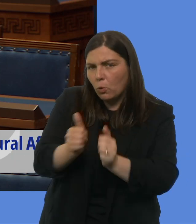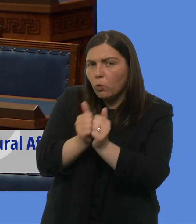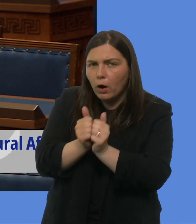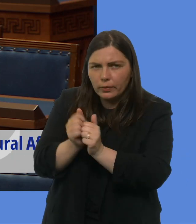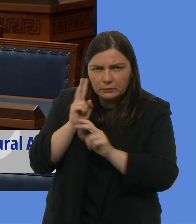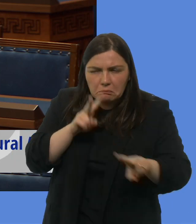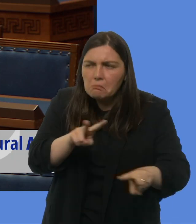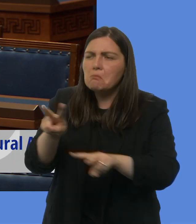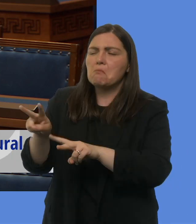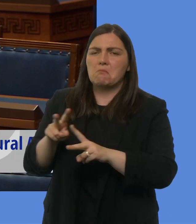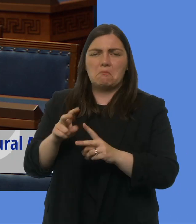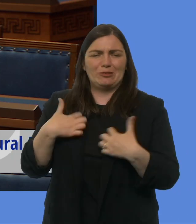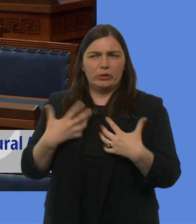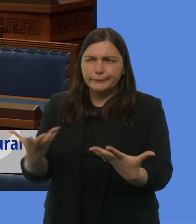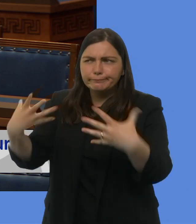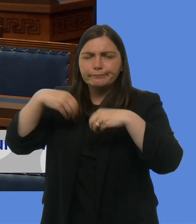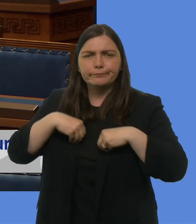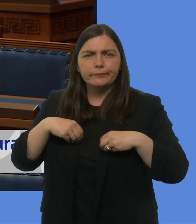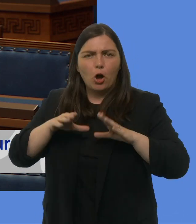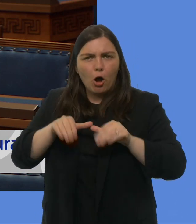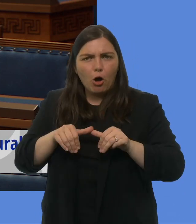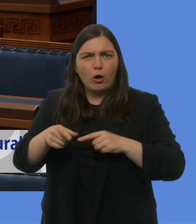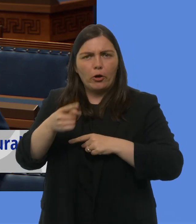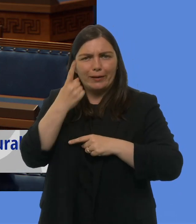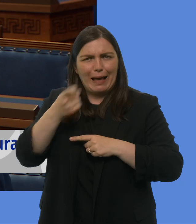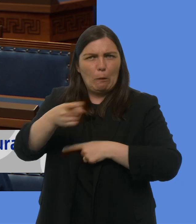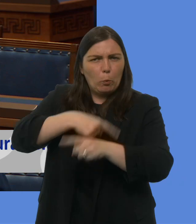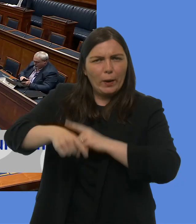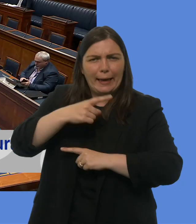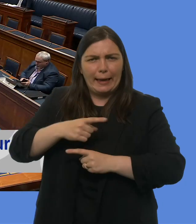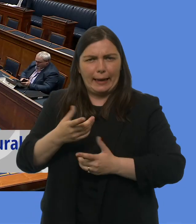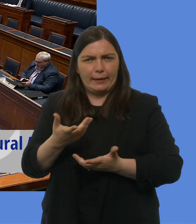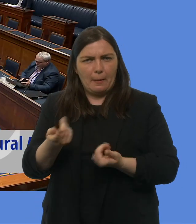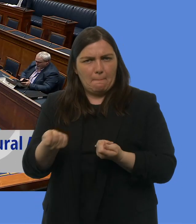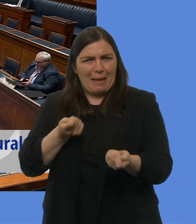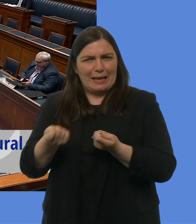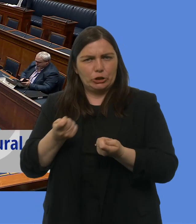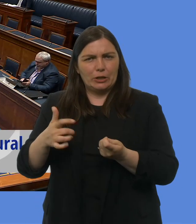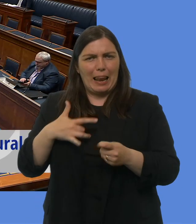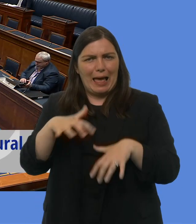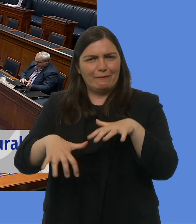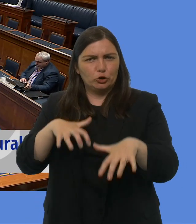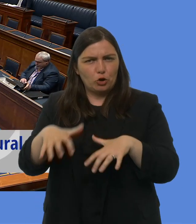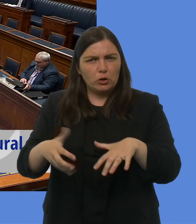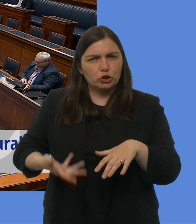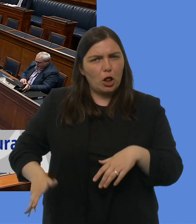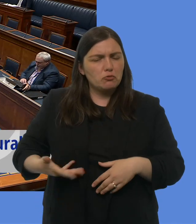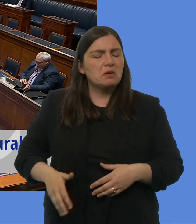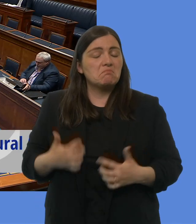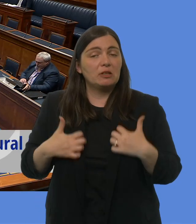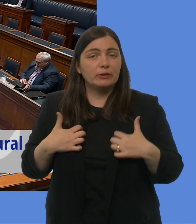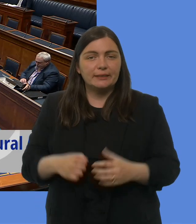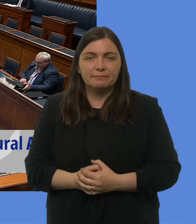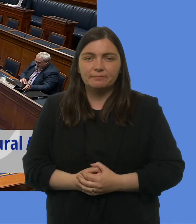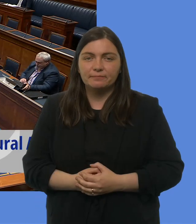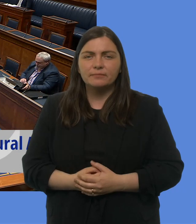into a better place in relation to the management of livestock slurry. Please, Bradley. Mr. Speaker, I thank the Minister for his answers